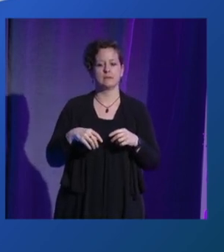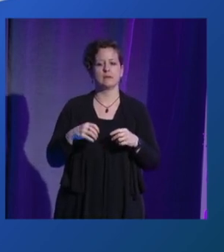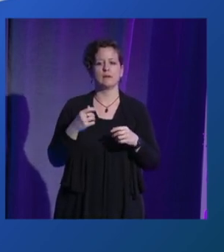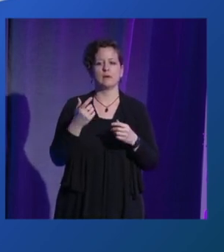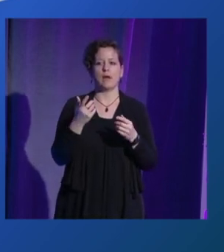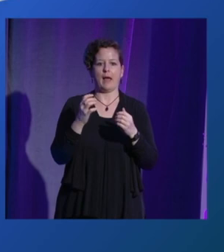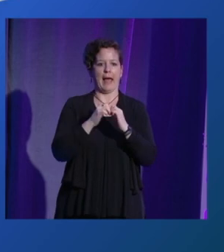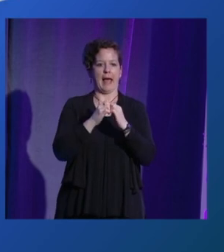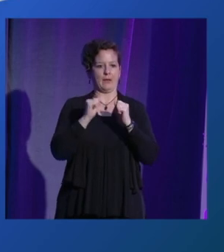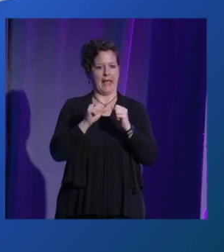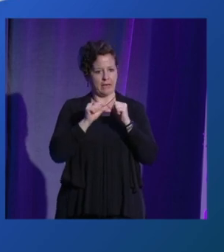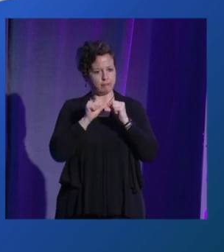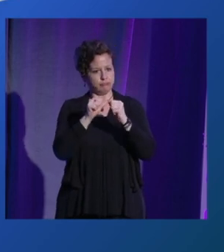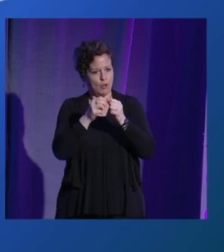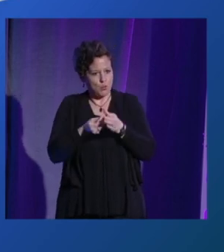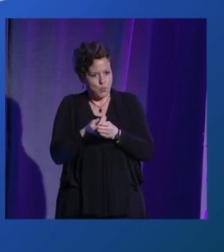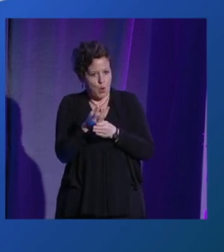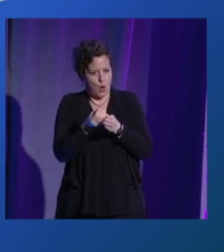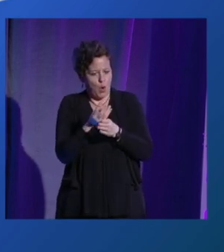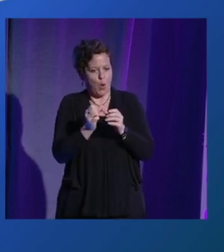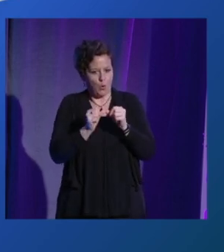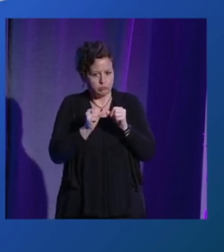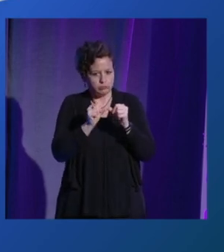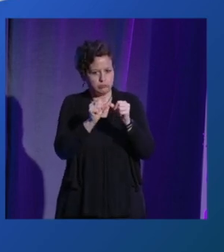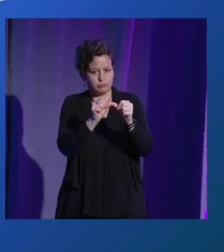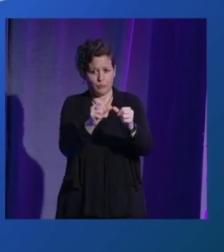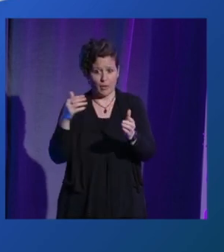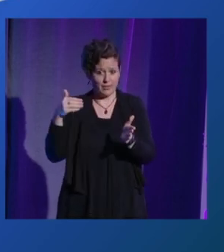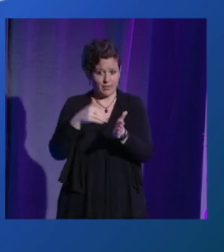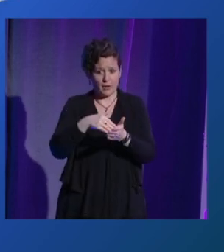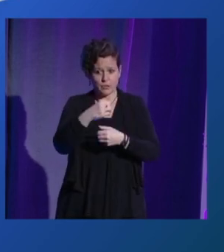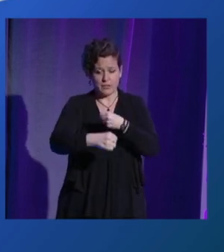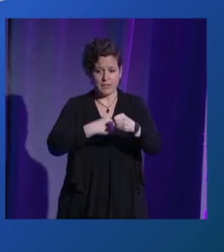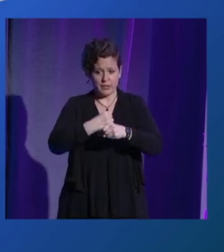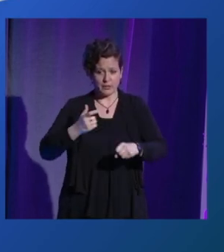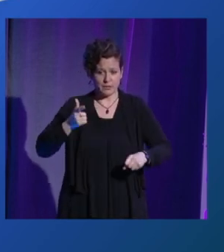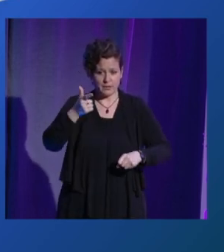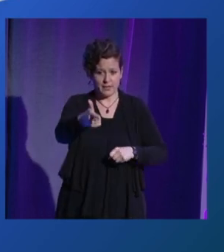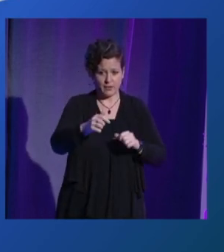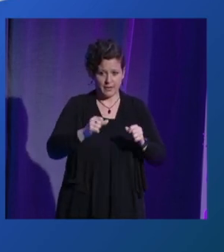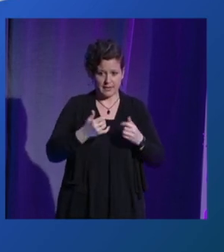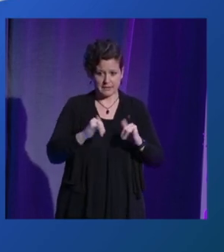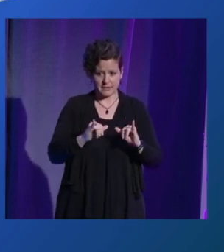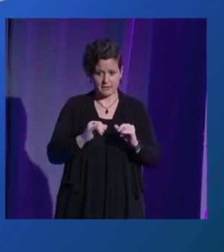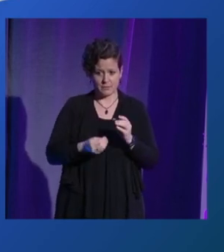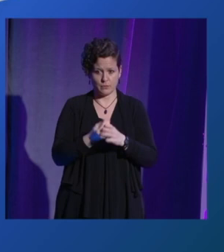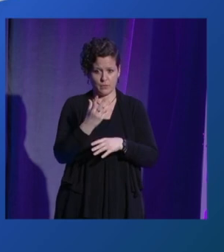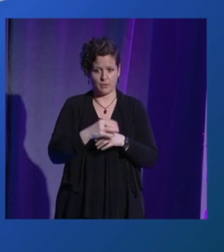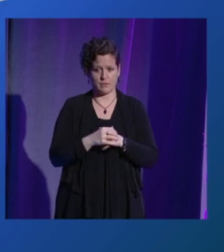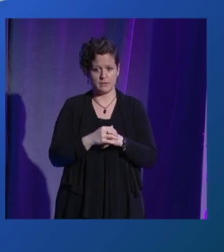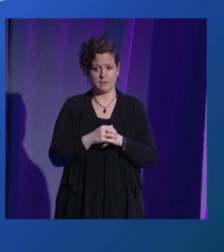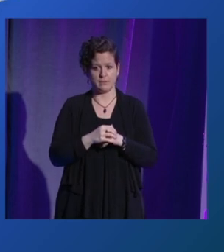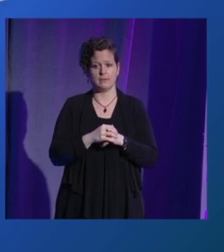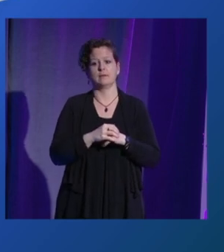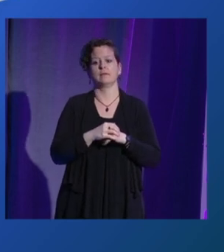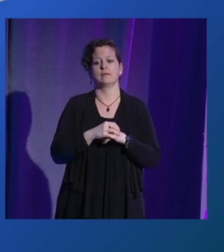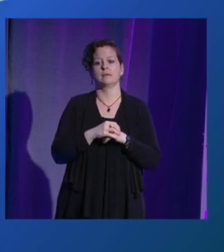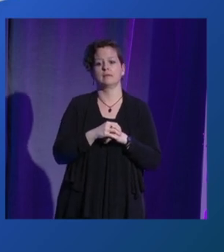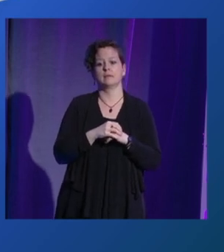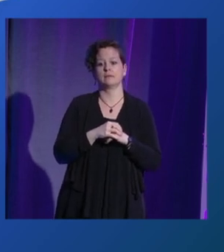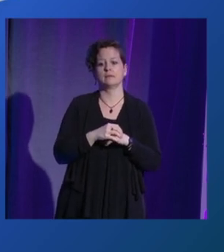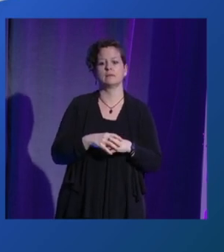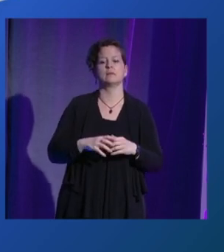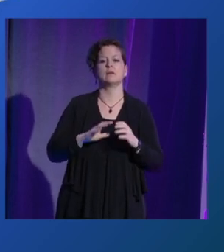like in in many ways it's a living organism knows how to respond to environment it's stress less or more nitrogen and this